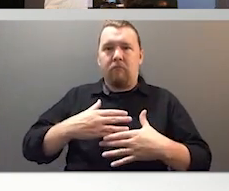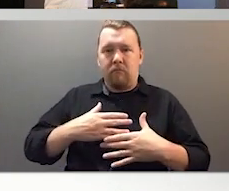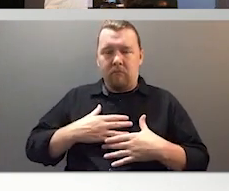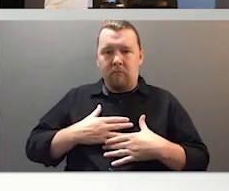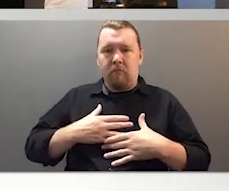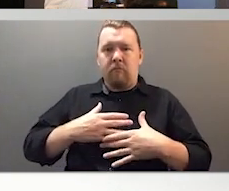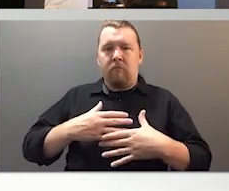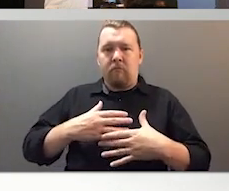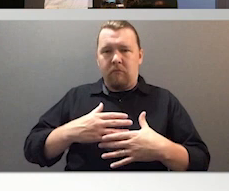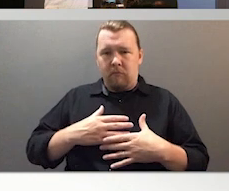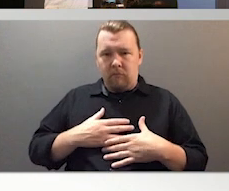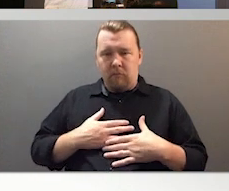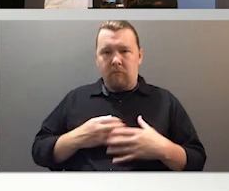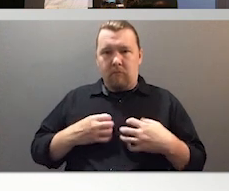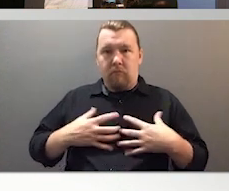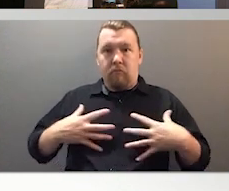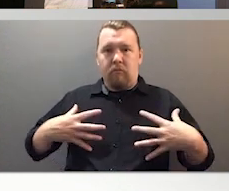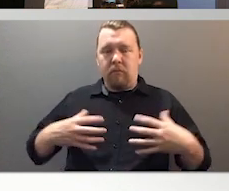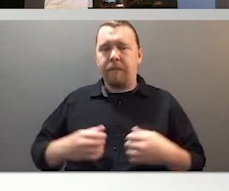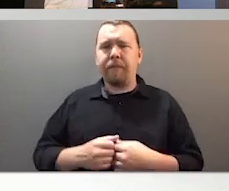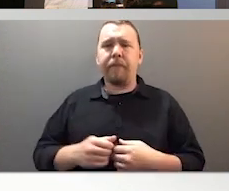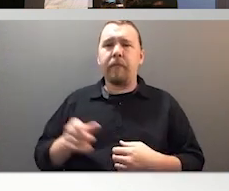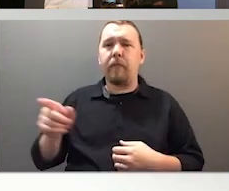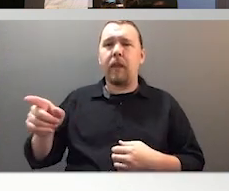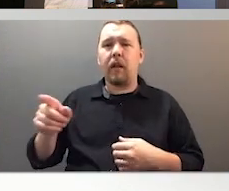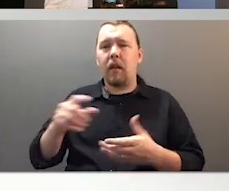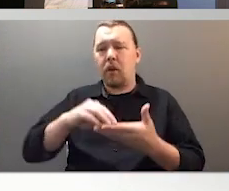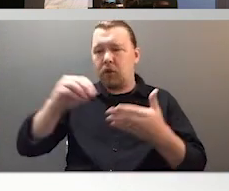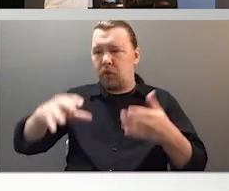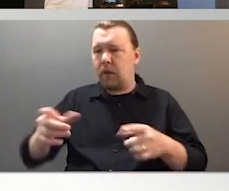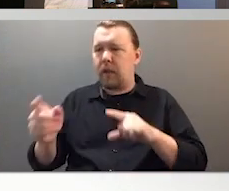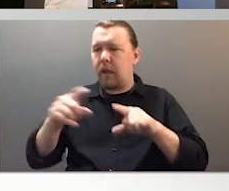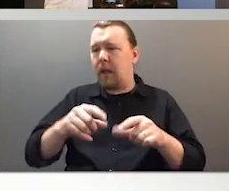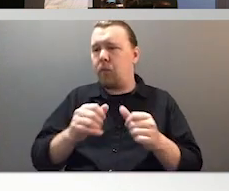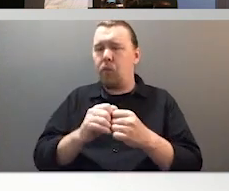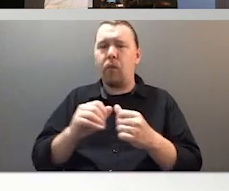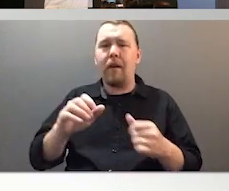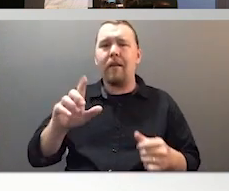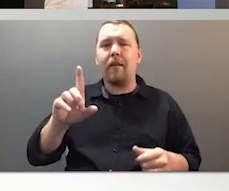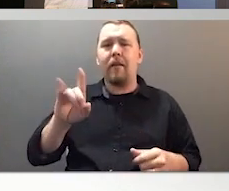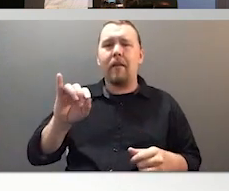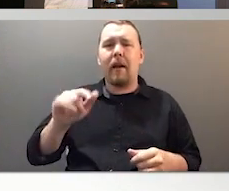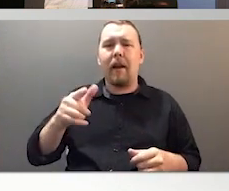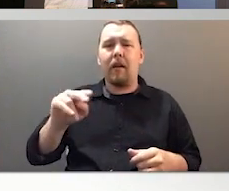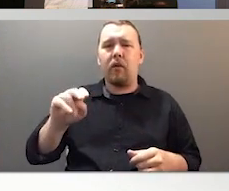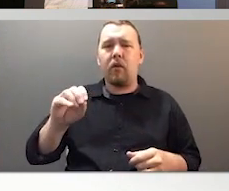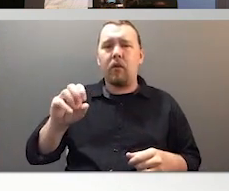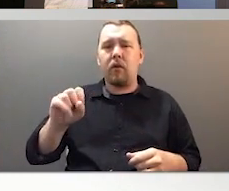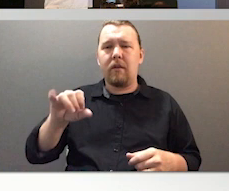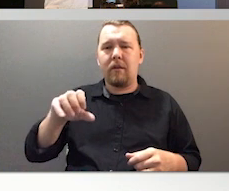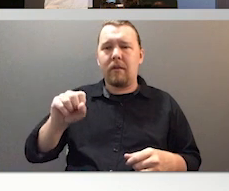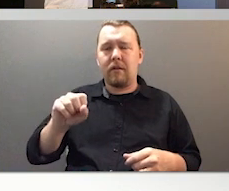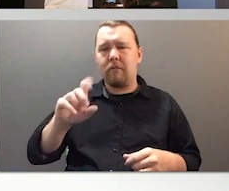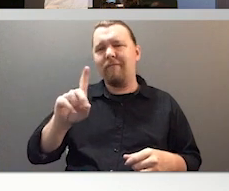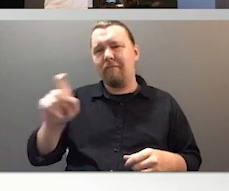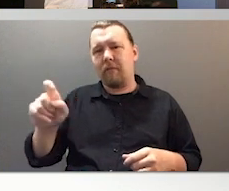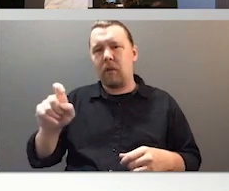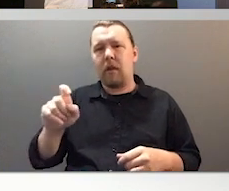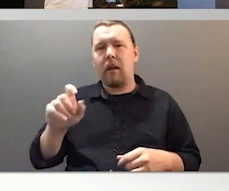This particular student came to me with diagnoses of ADHD,